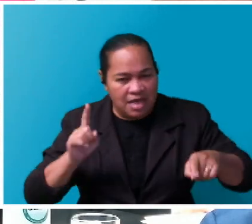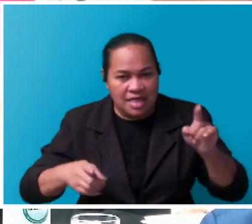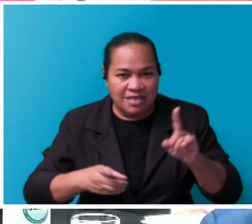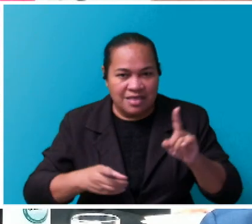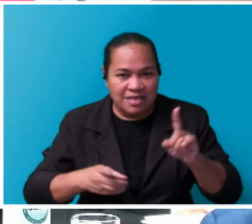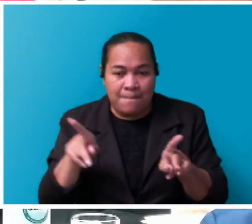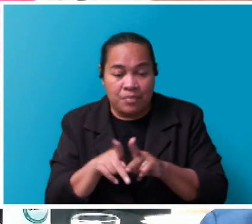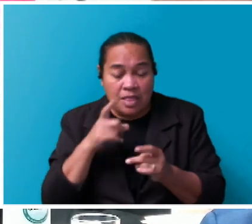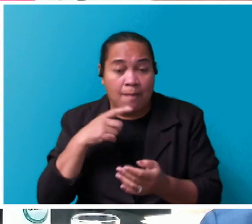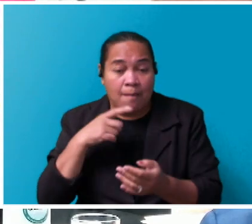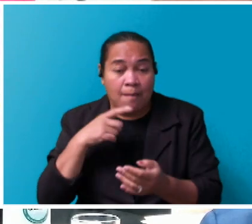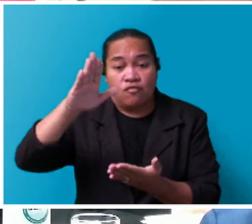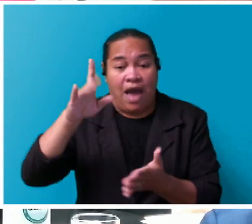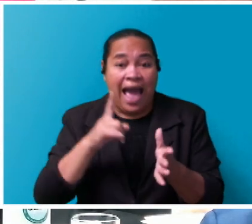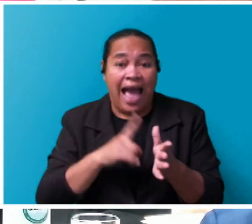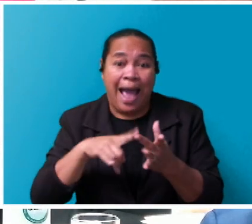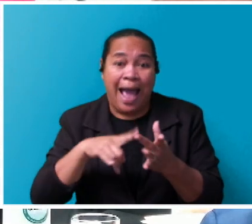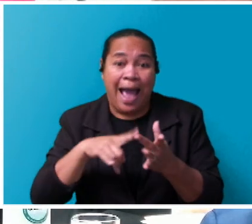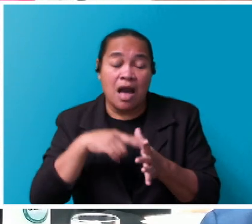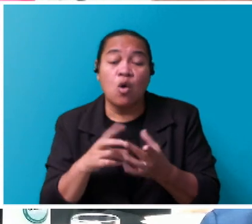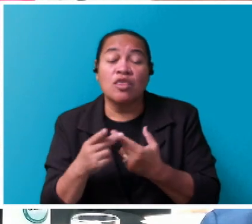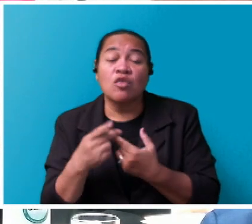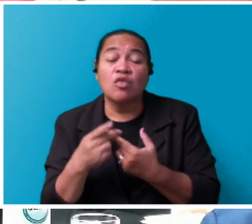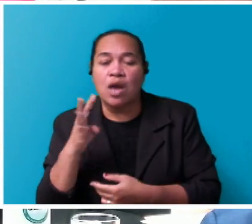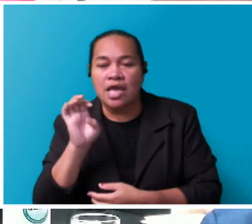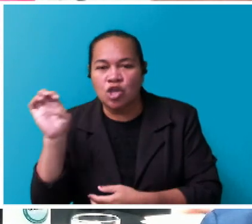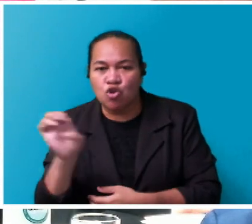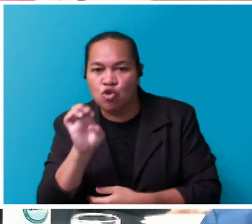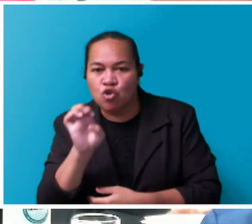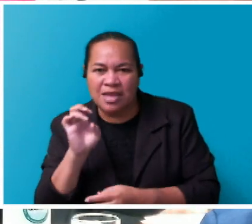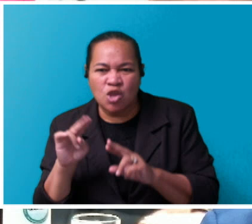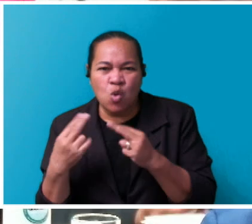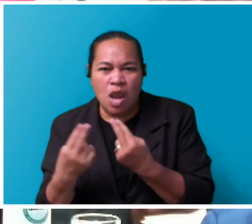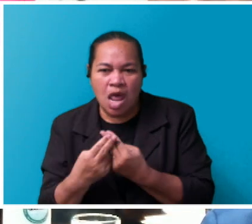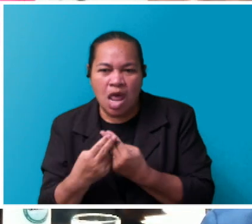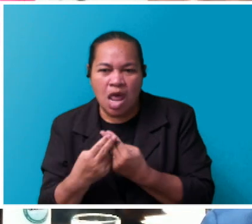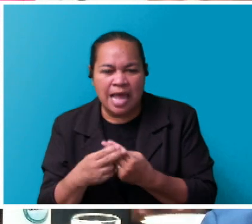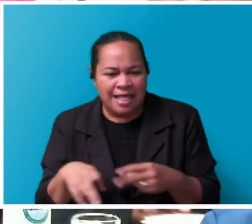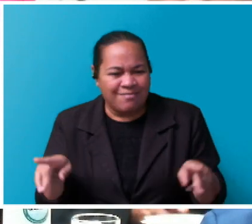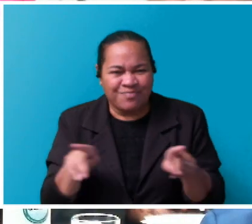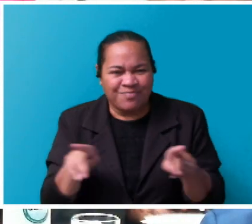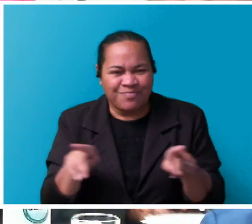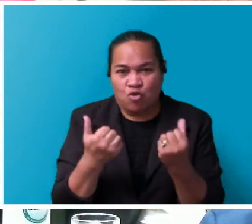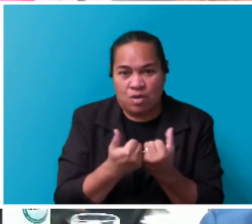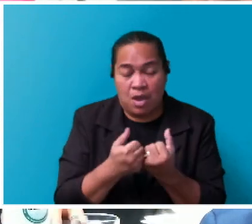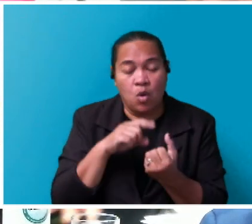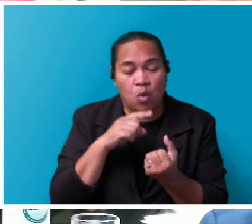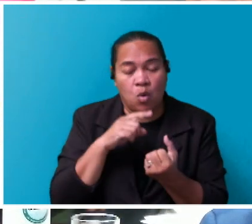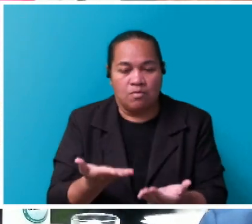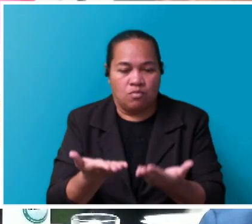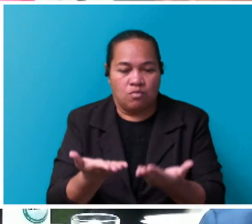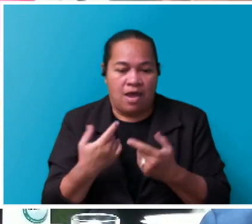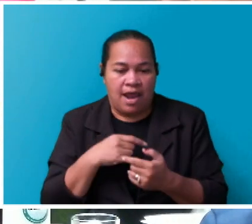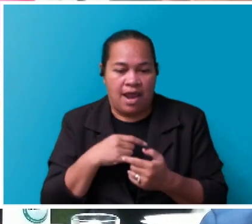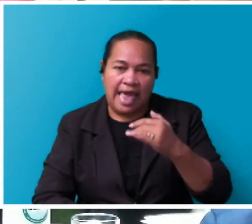approval of the IPA with the European Union, the Interim Economic Partnership Agreement, will provide access to the EU